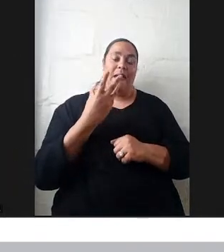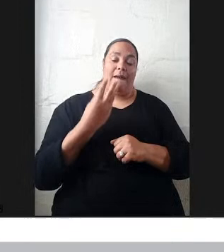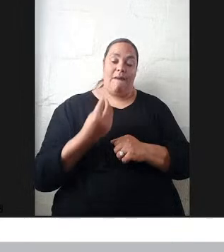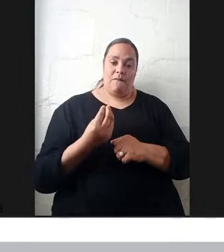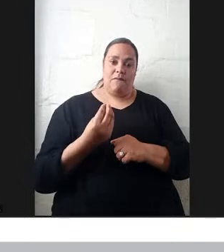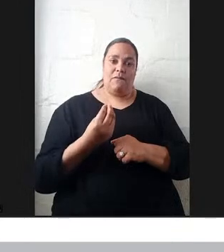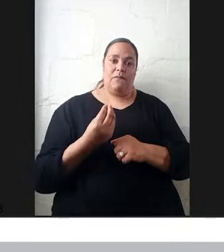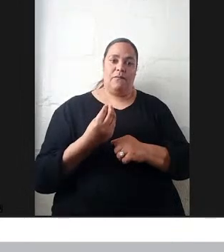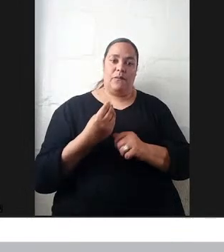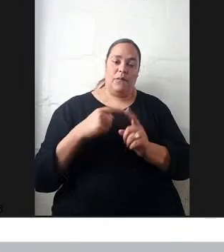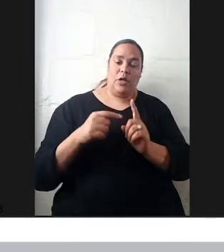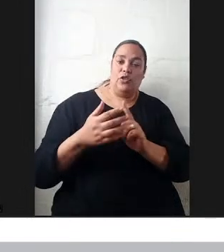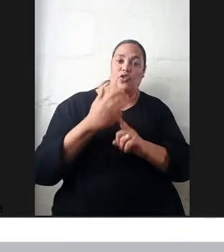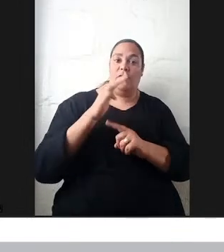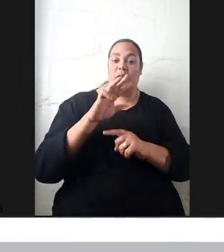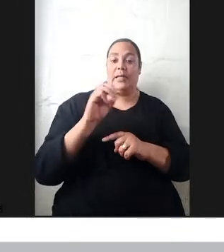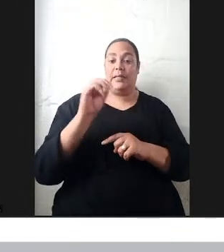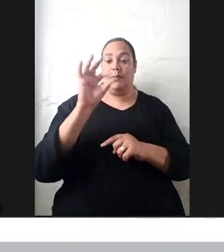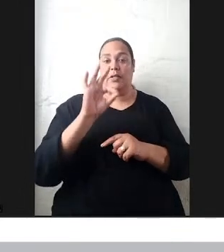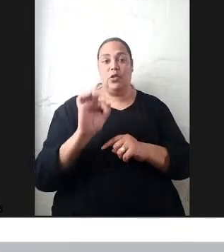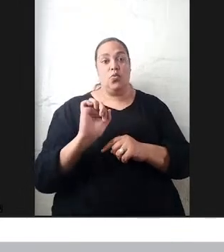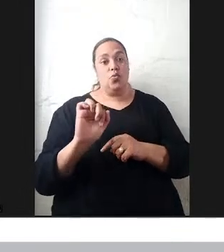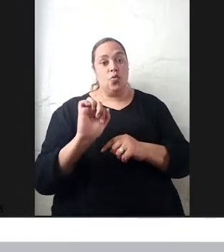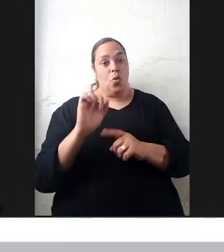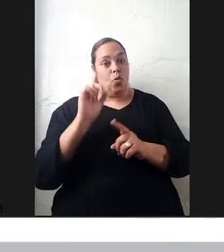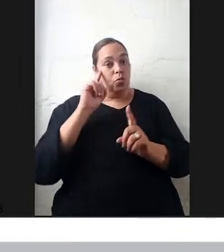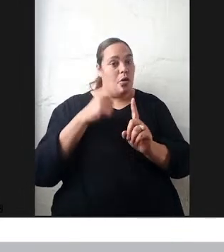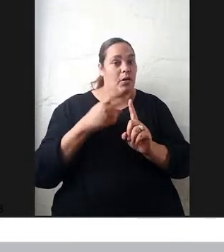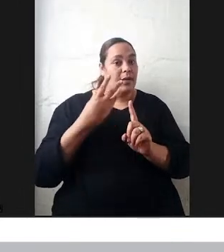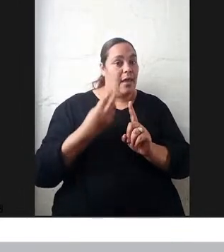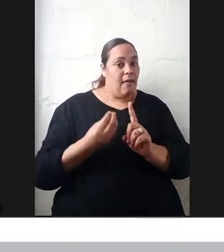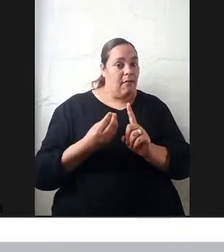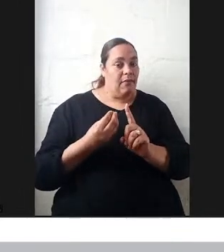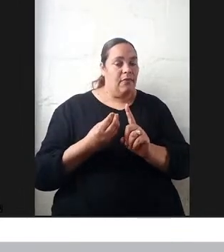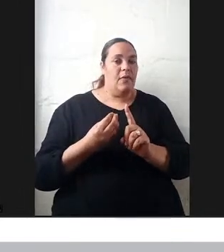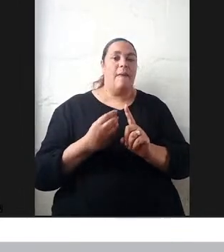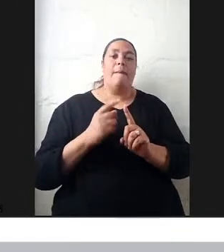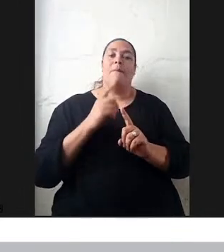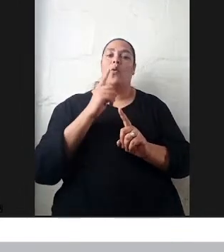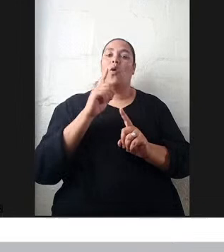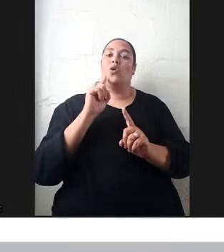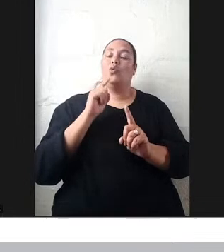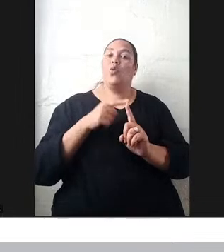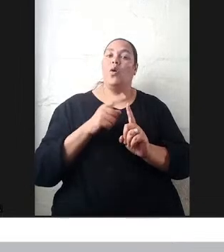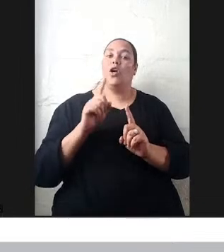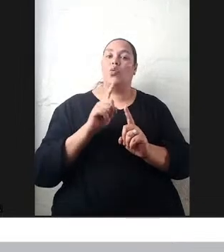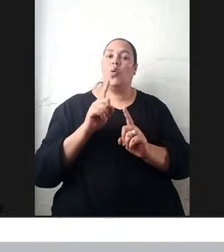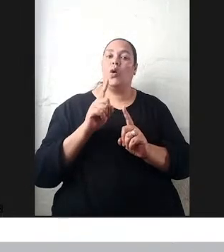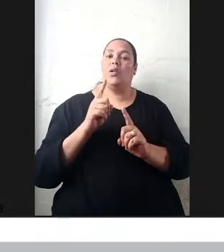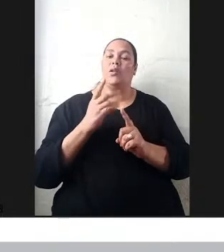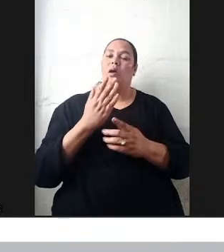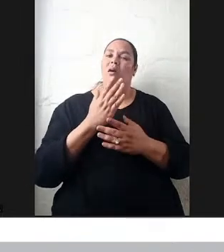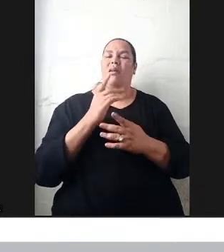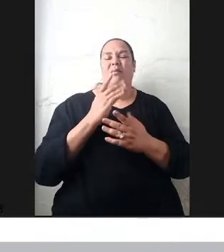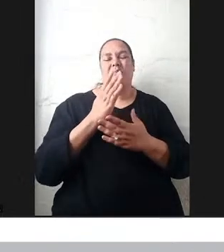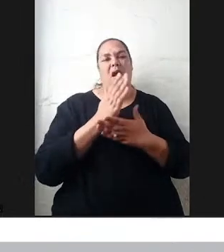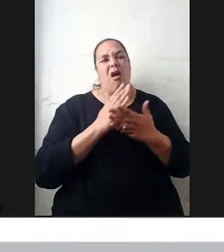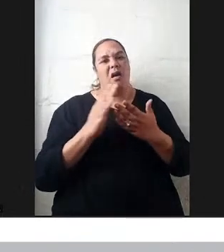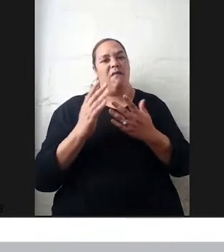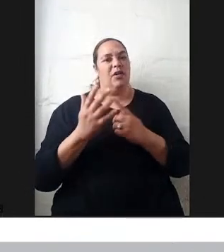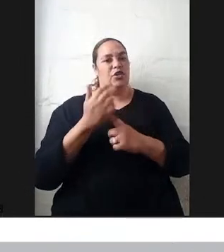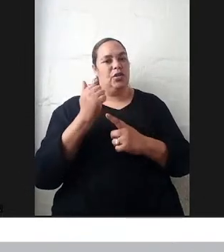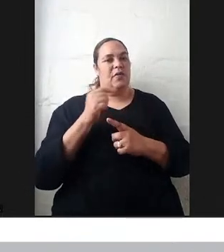achieved 90% of your targets, one target was partially achieved, and that is the